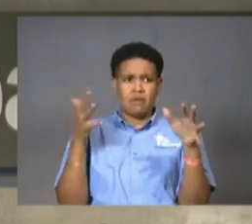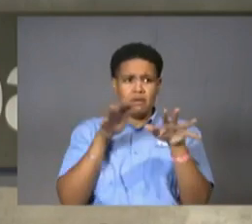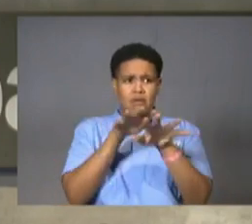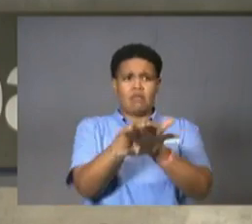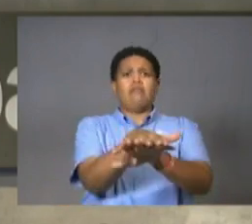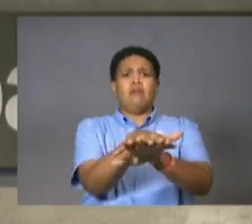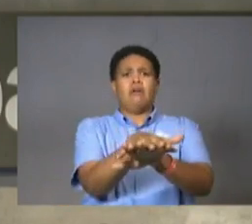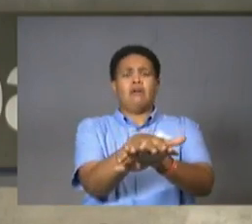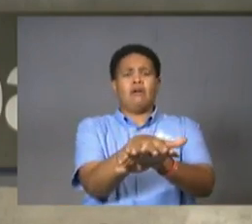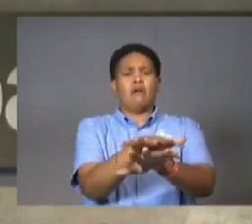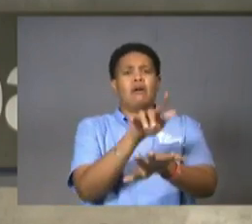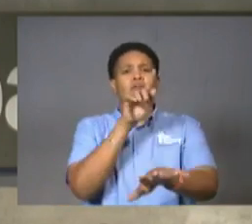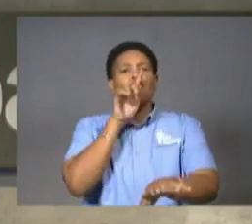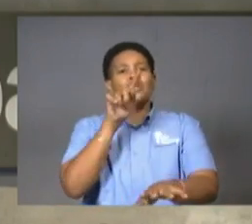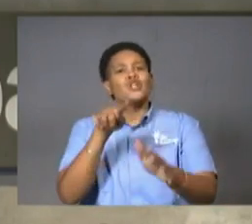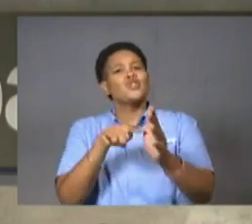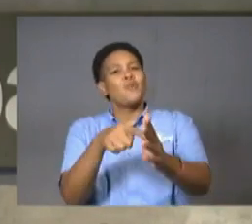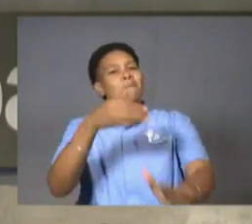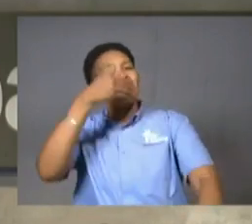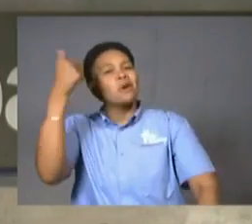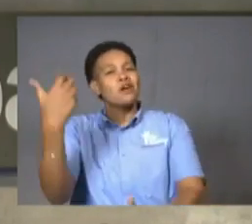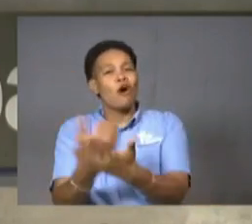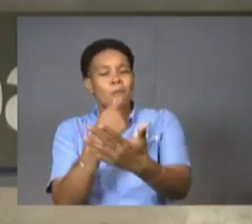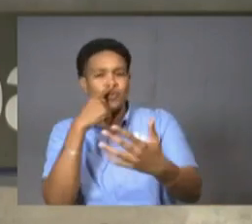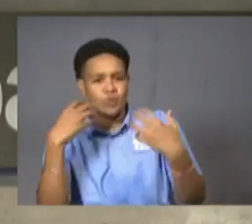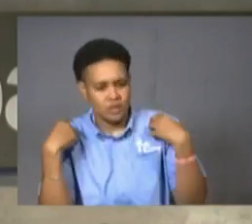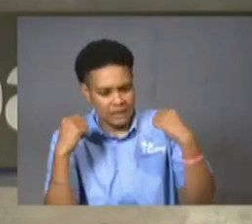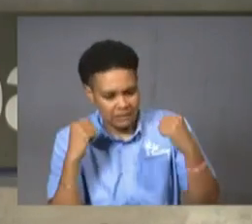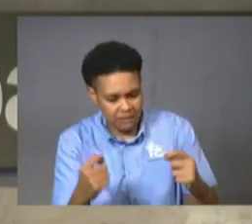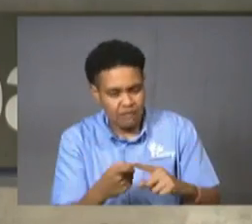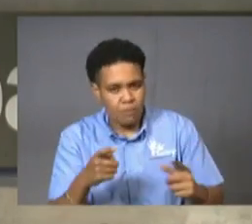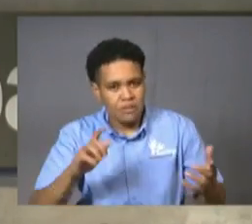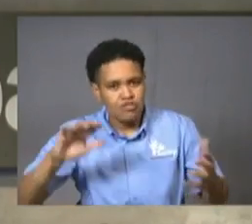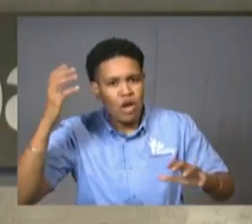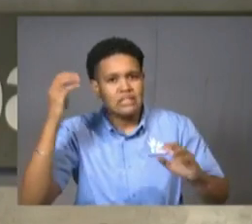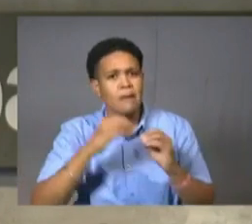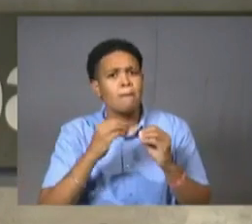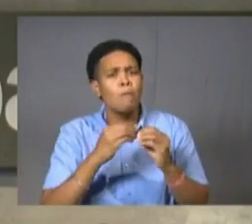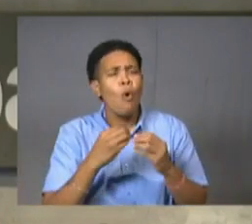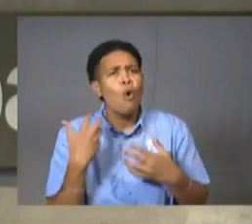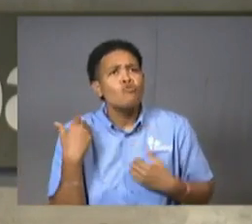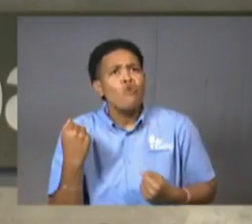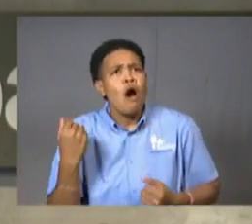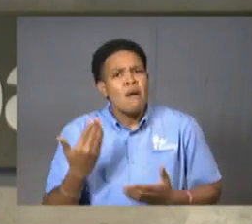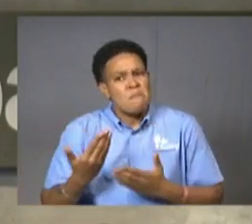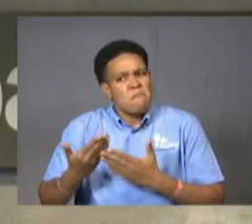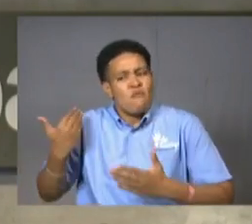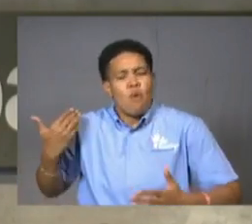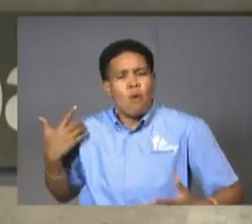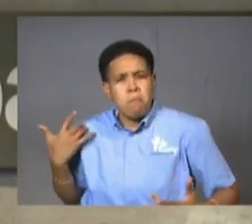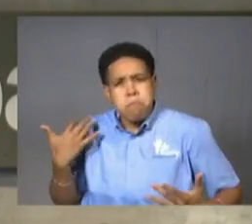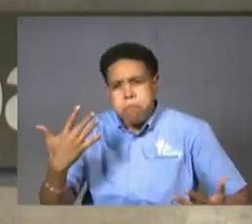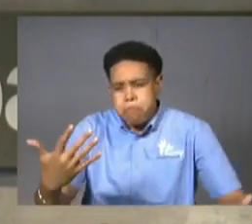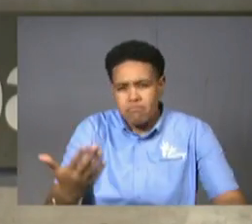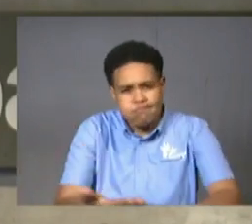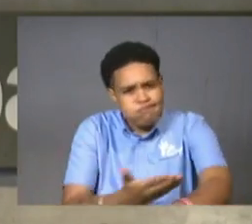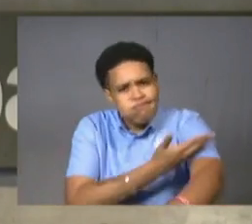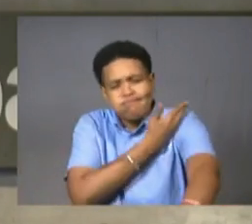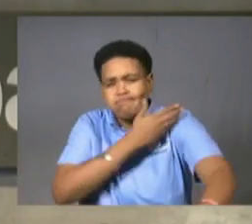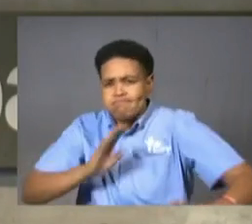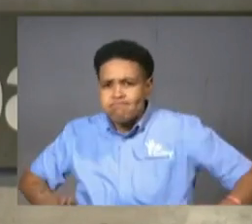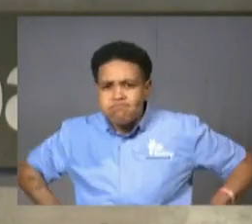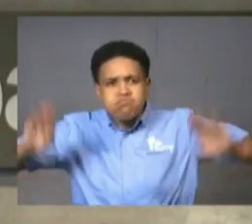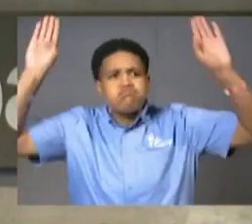opportunity to recover from this crisis and to recover stronger. And at this point in time, it is ever so important